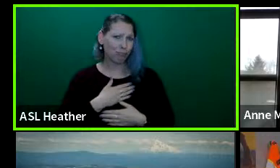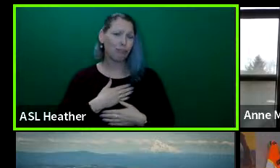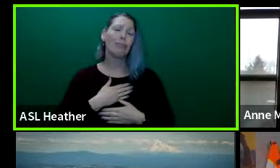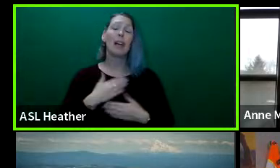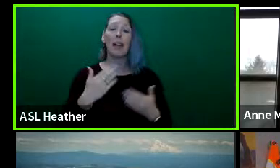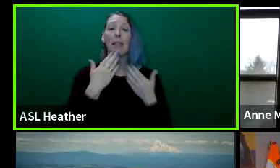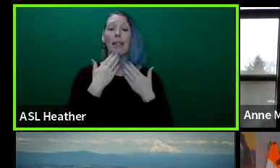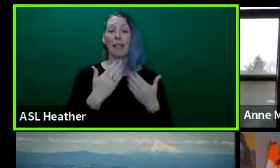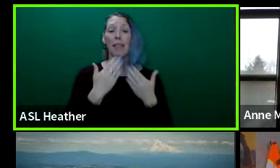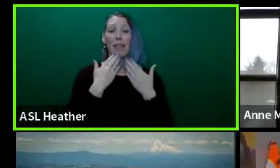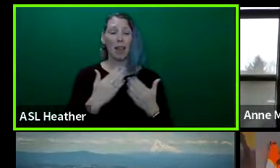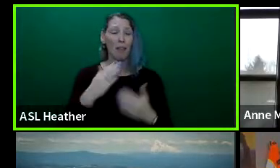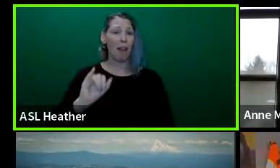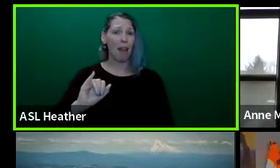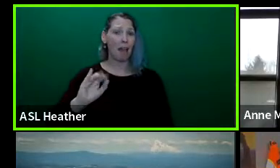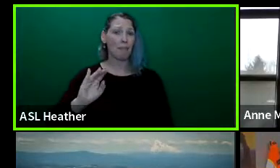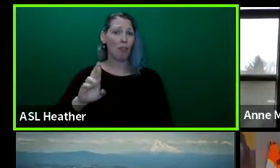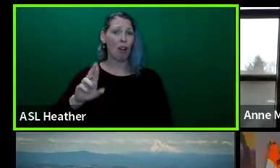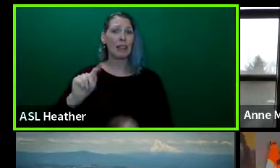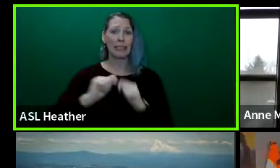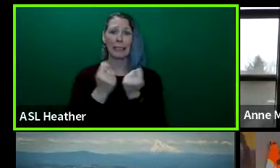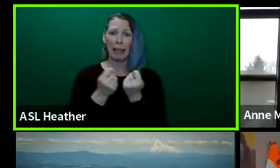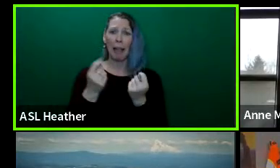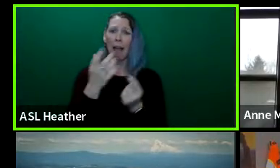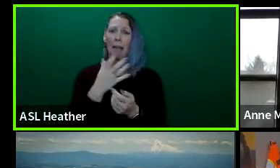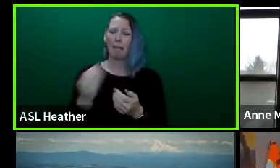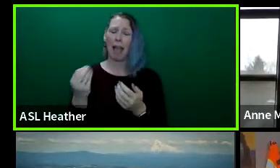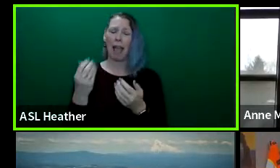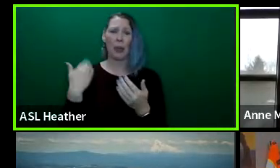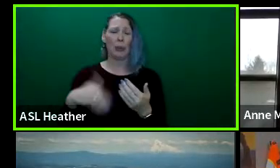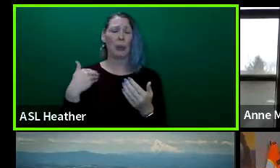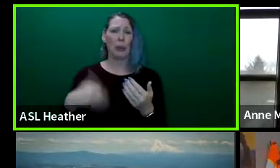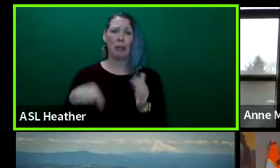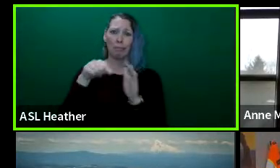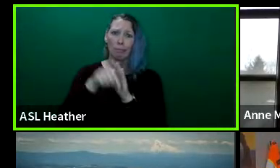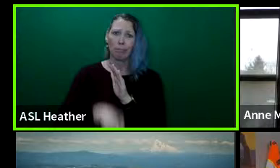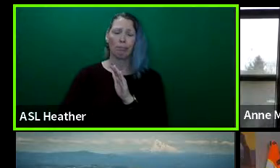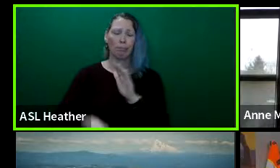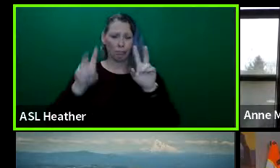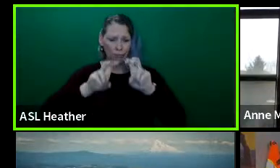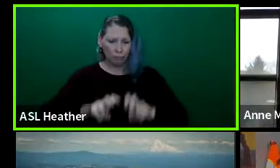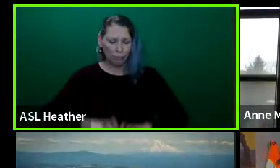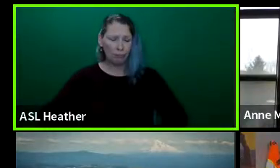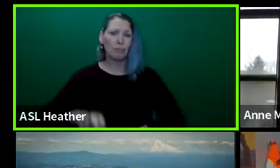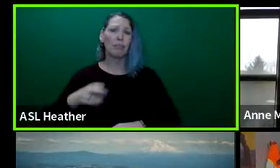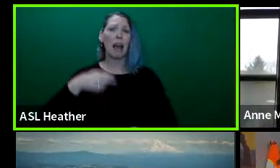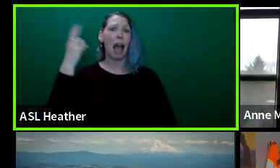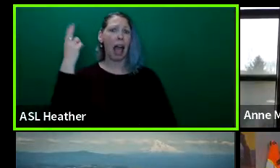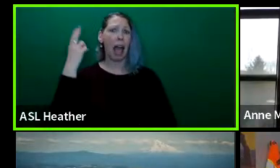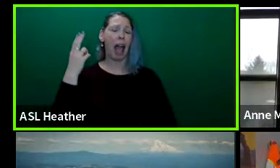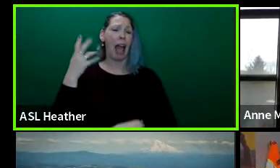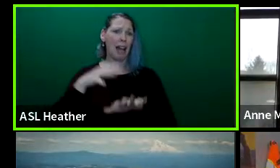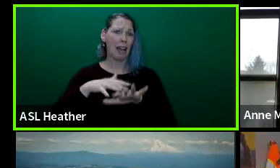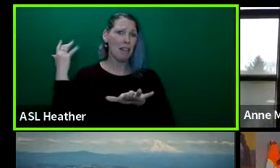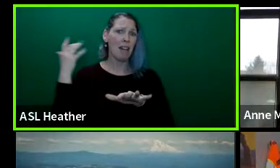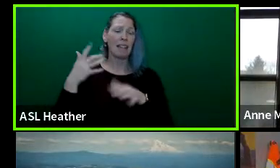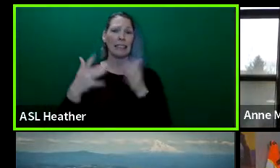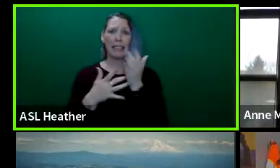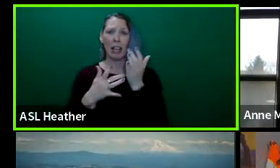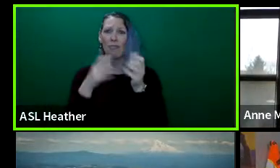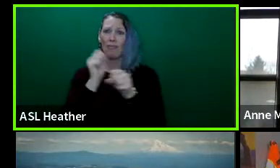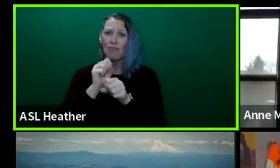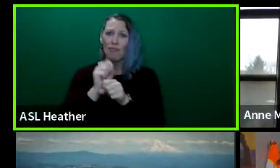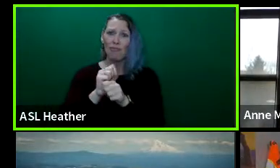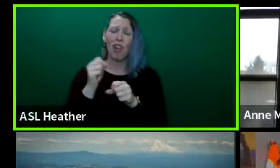to the IBR team and its thorough analysis of high capacity transit, including extensive technical work and robust